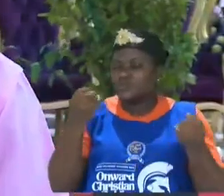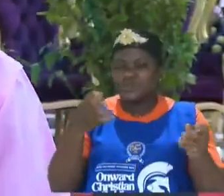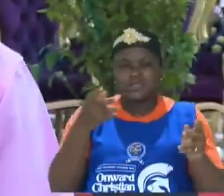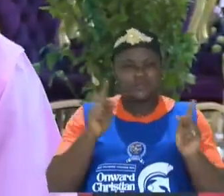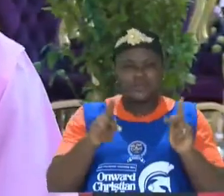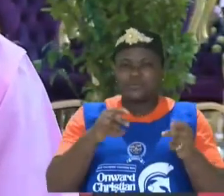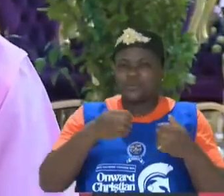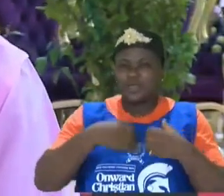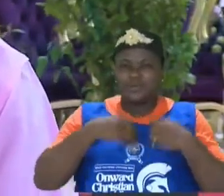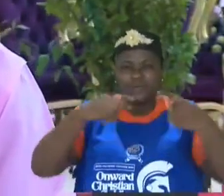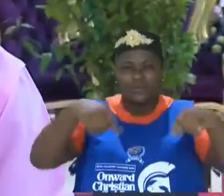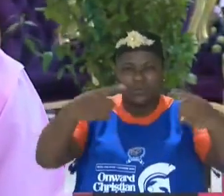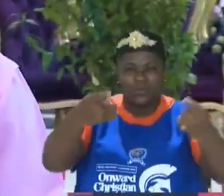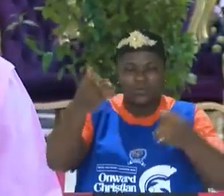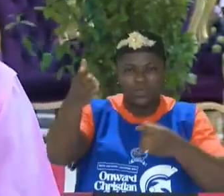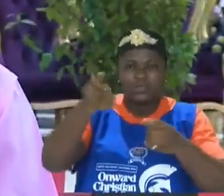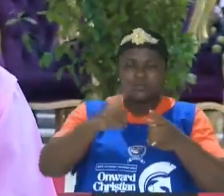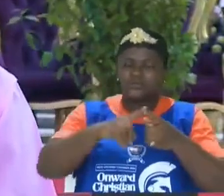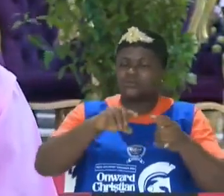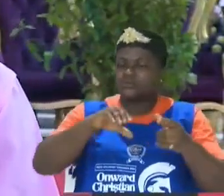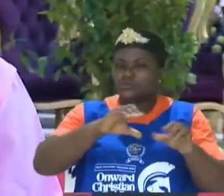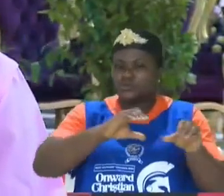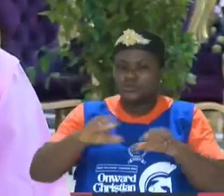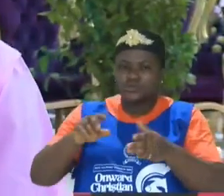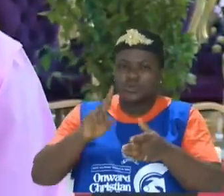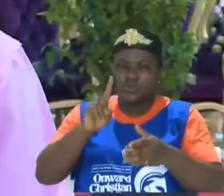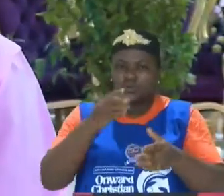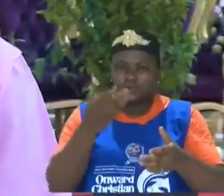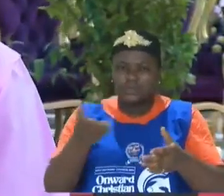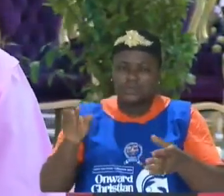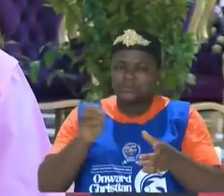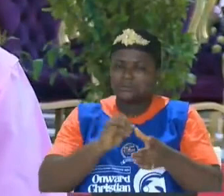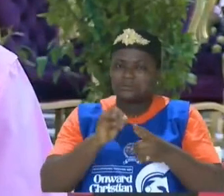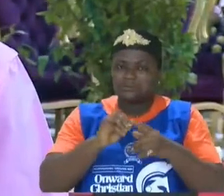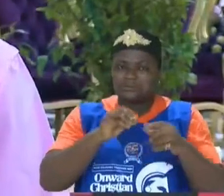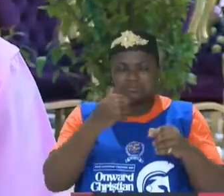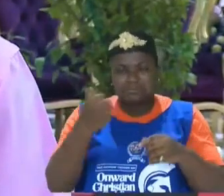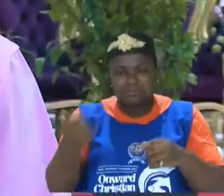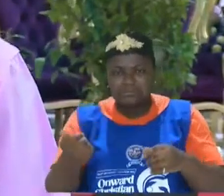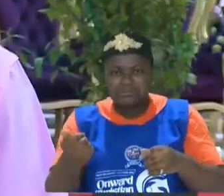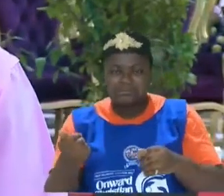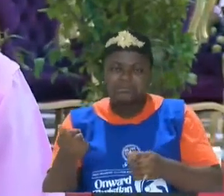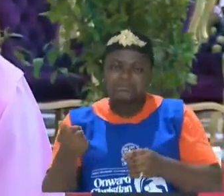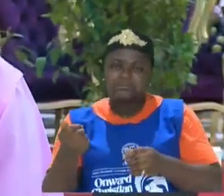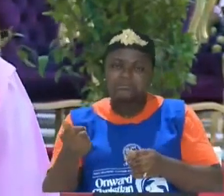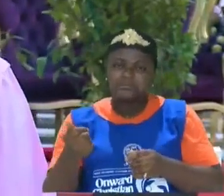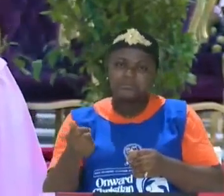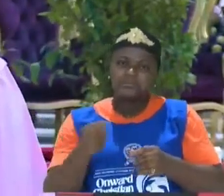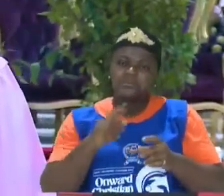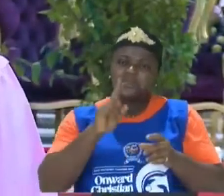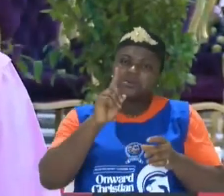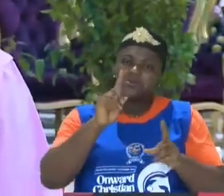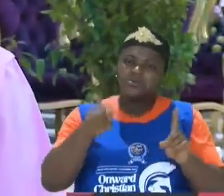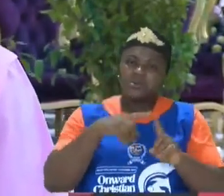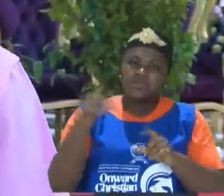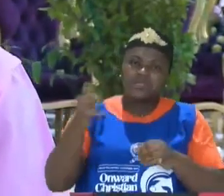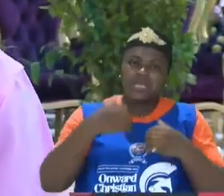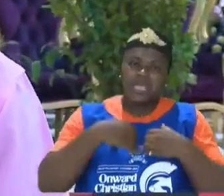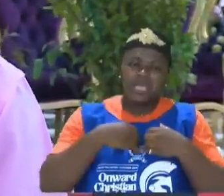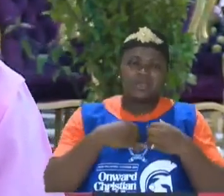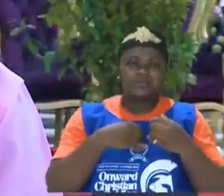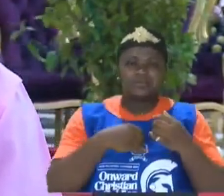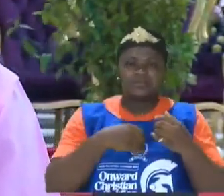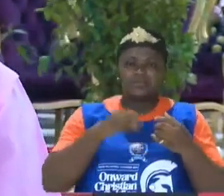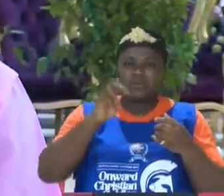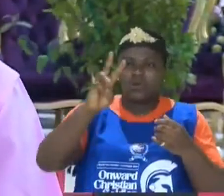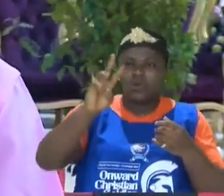there to go and do one thing and the other. When they have one injury and the other, they will not be